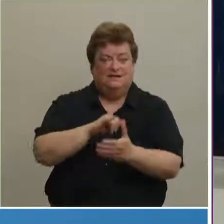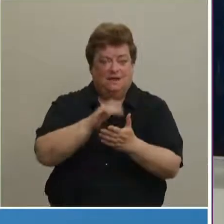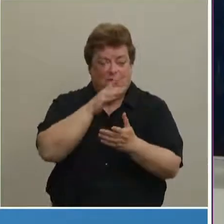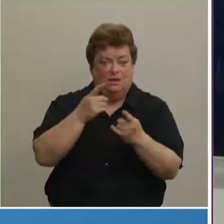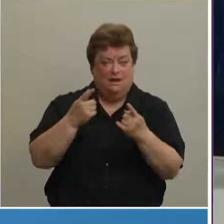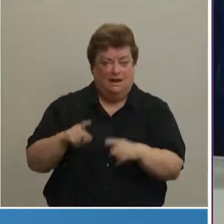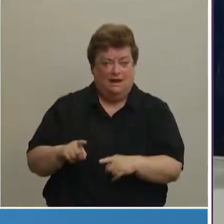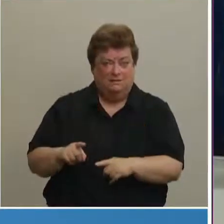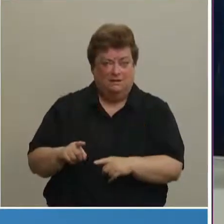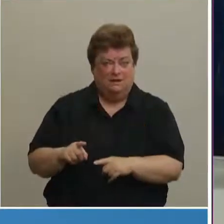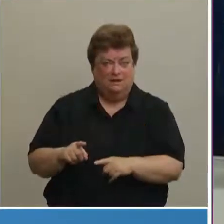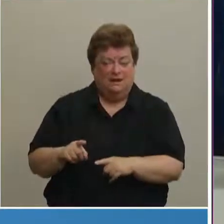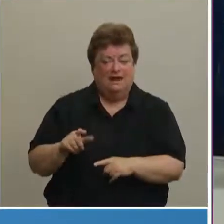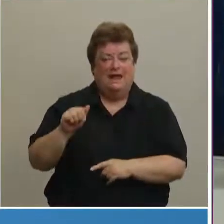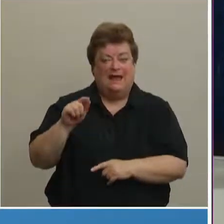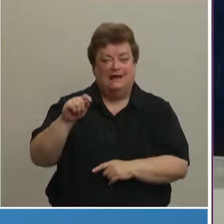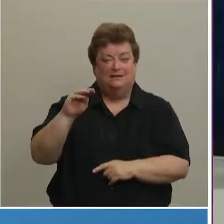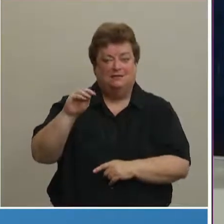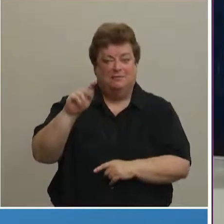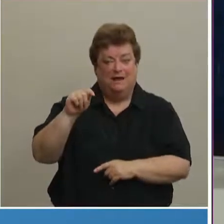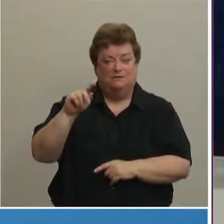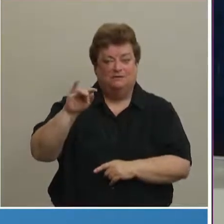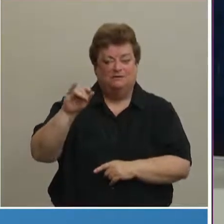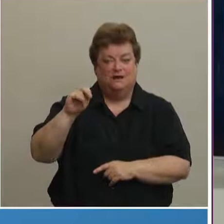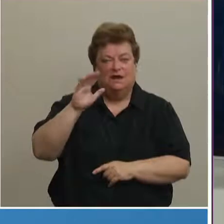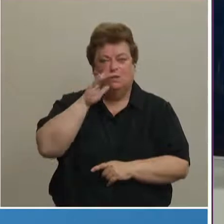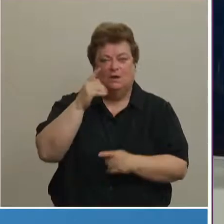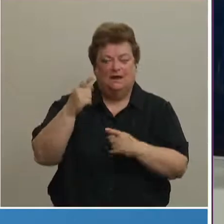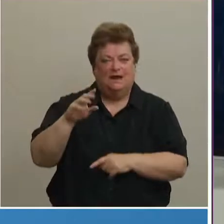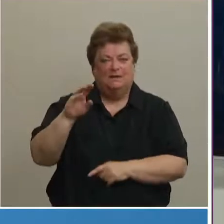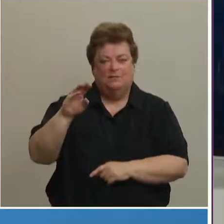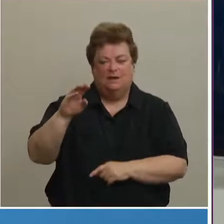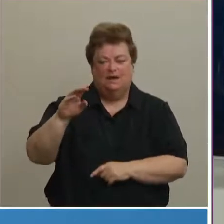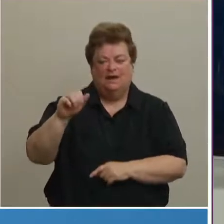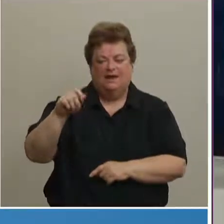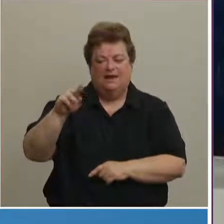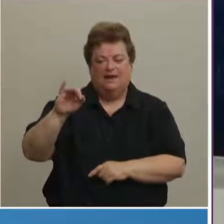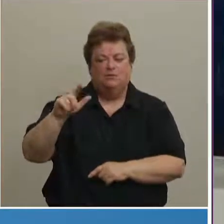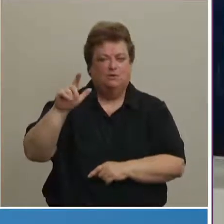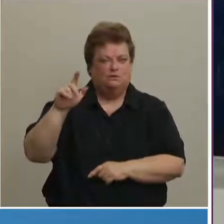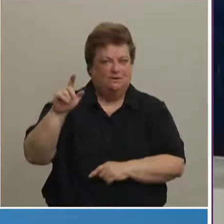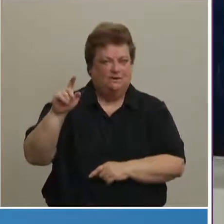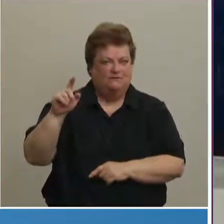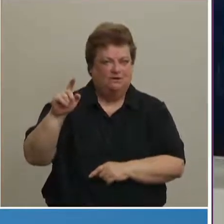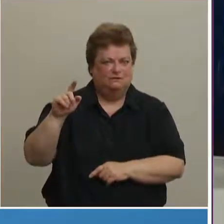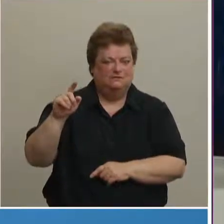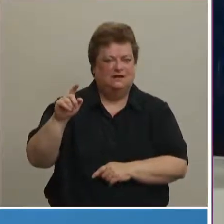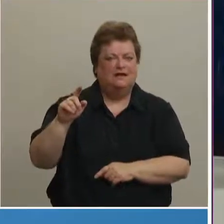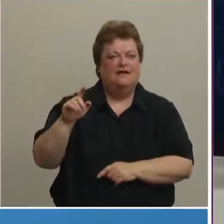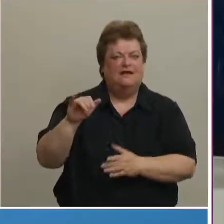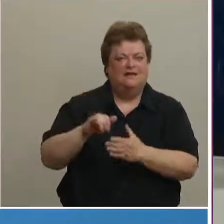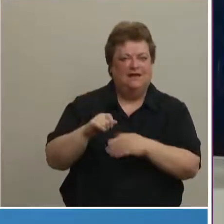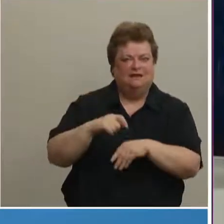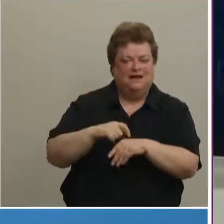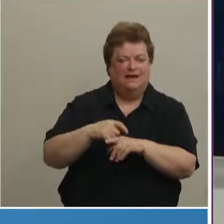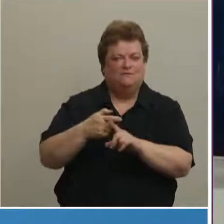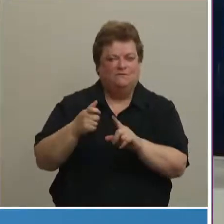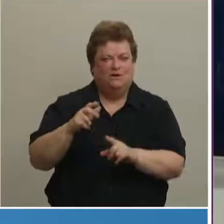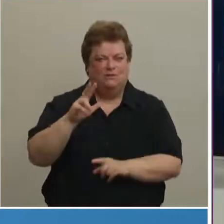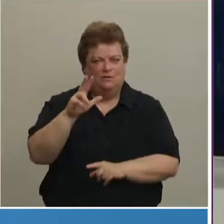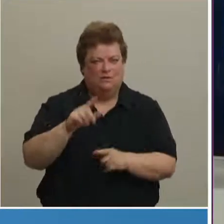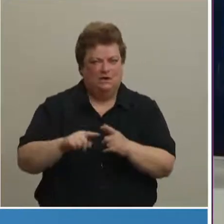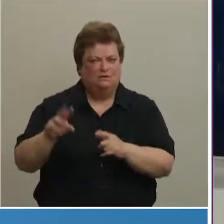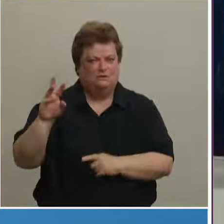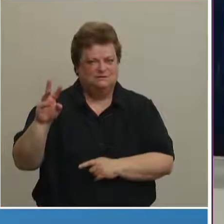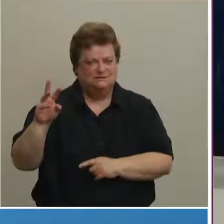have hosted at Mount Zion will be on April the 21st, and that time will also be from 3 to